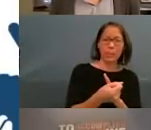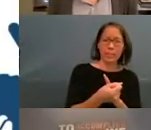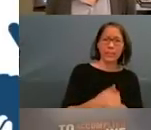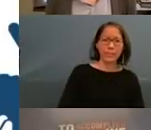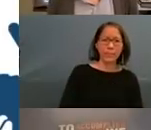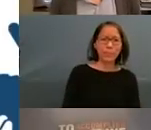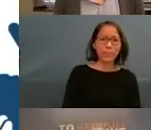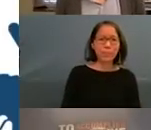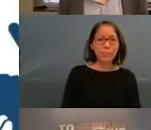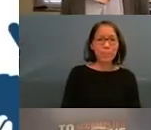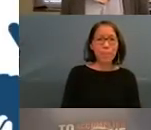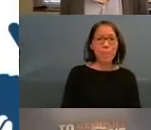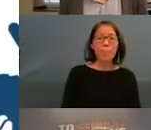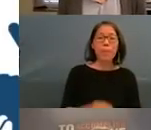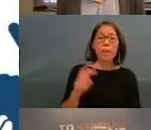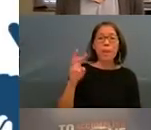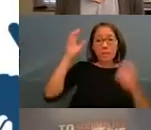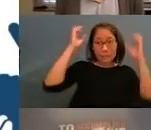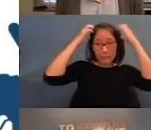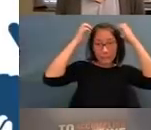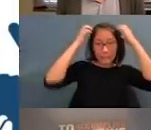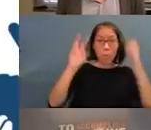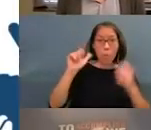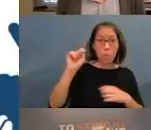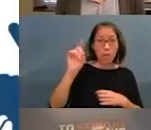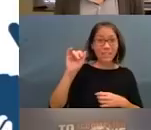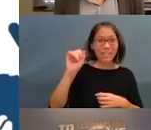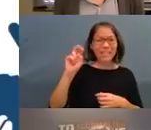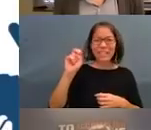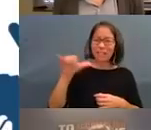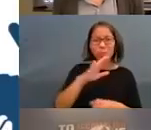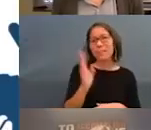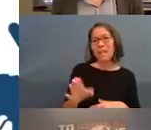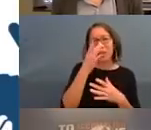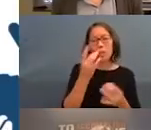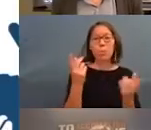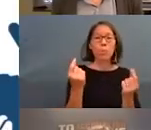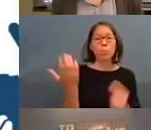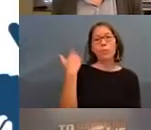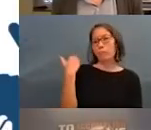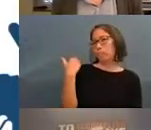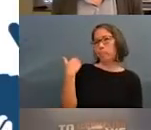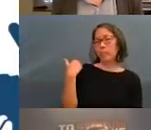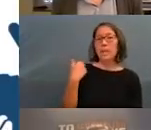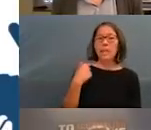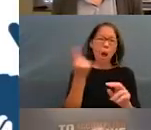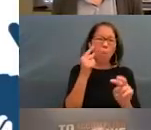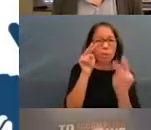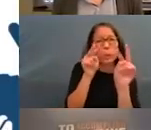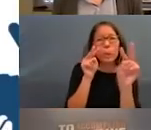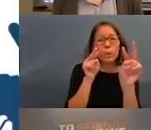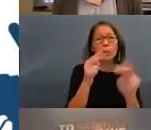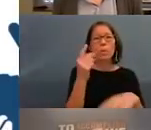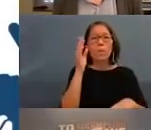in. Walt Disney was actually never interested in what we did in the past. He was always looking forward, always looking to